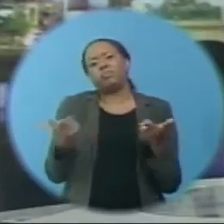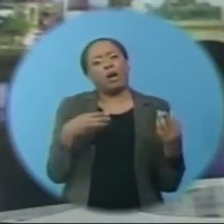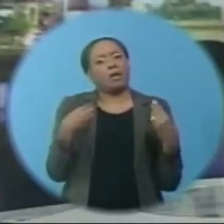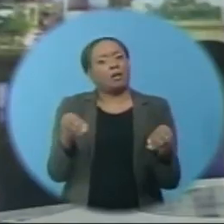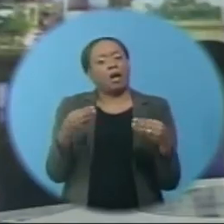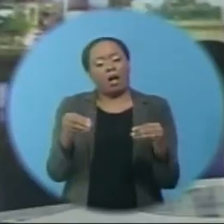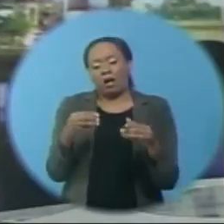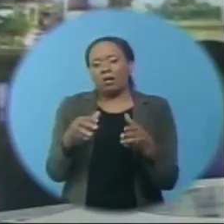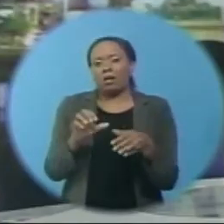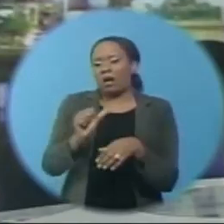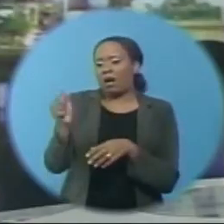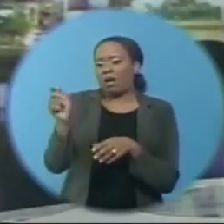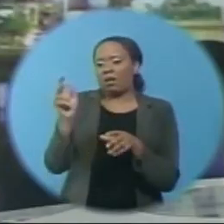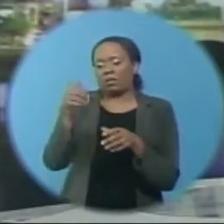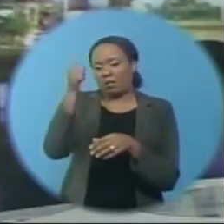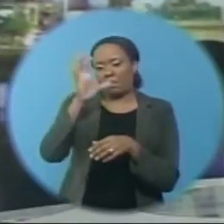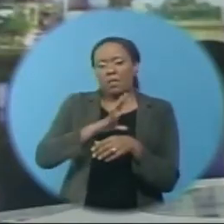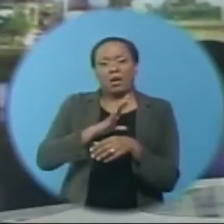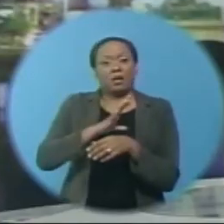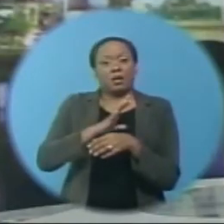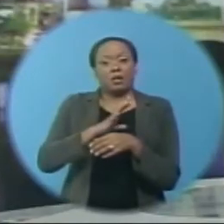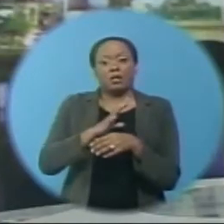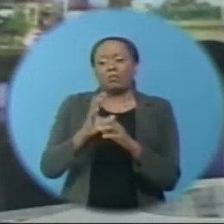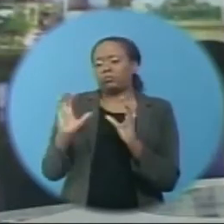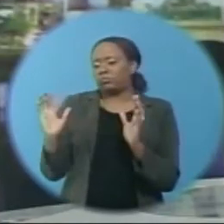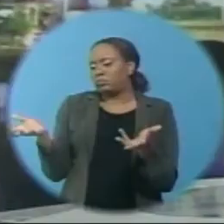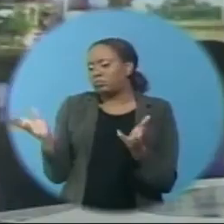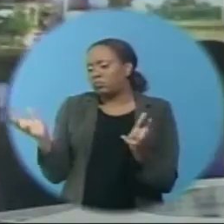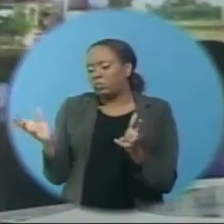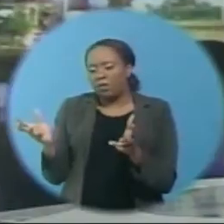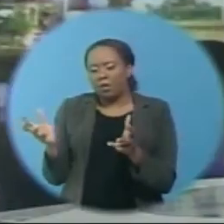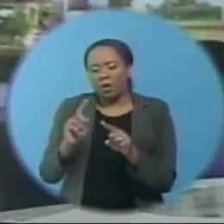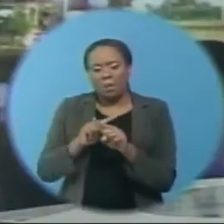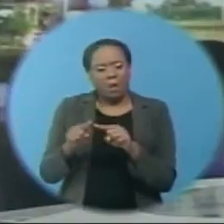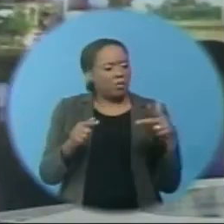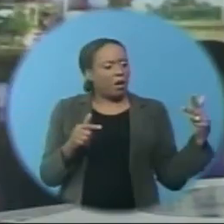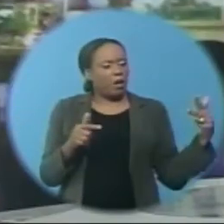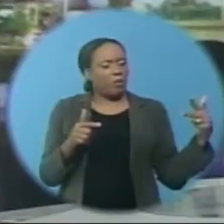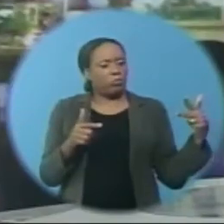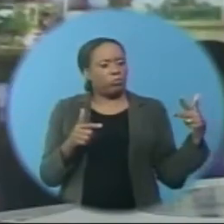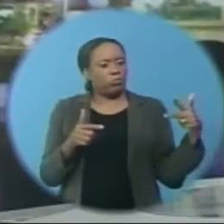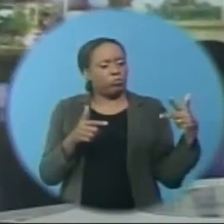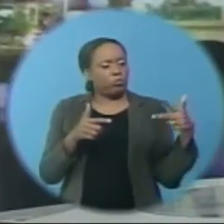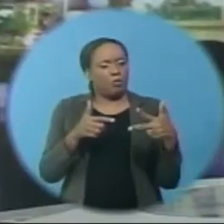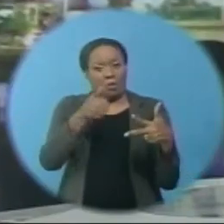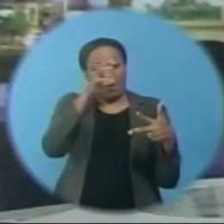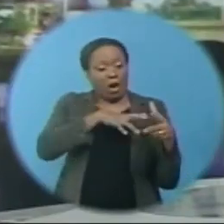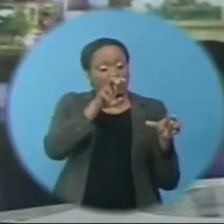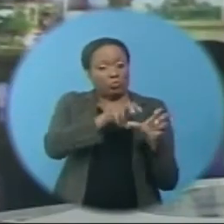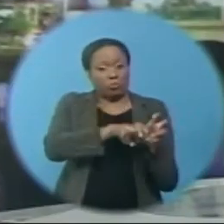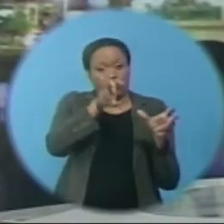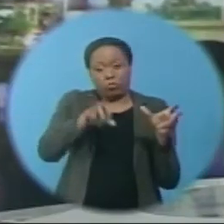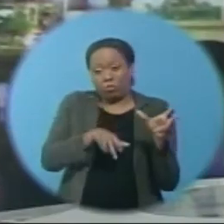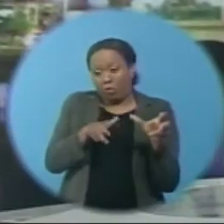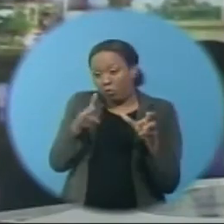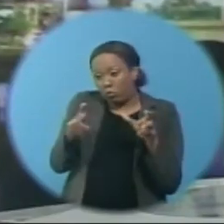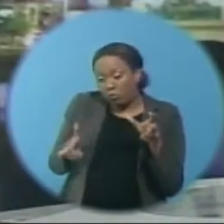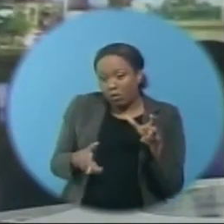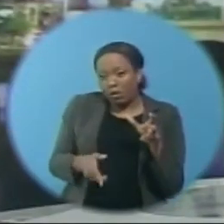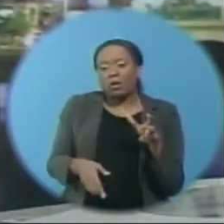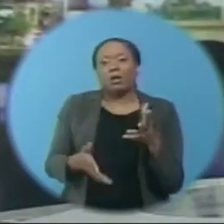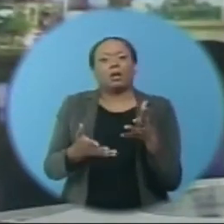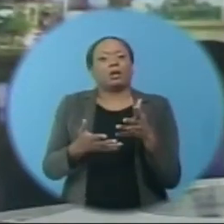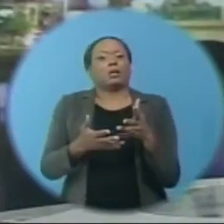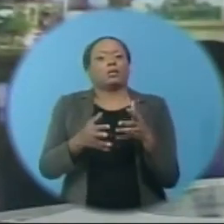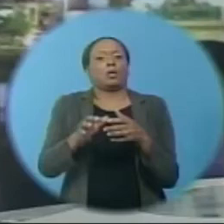with other men when a motor van pulled up. A man exited and opened fire on the group. Dalpiche received a gunshot injury to his